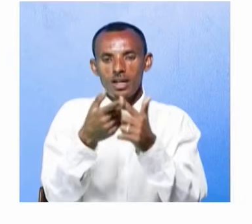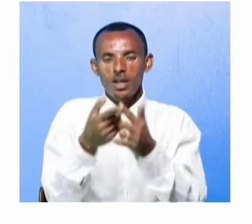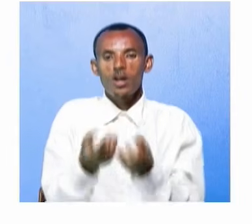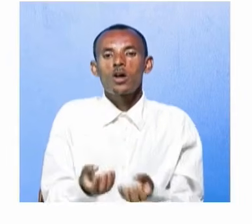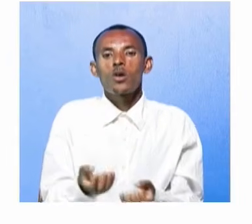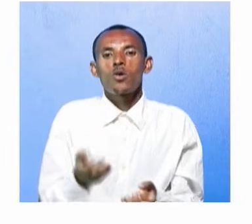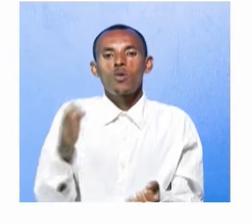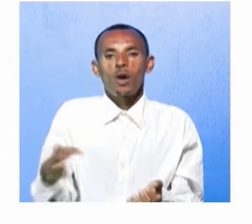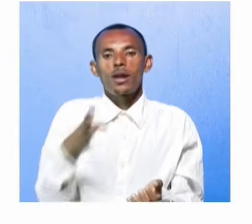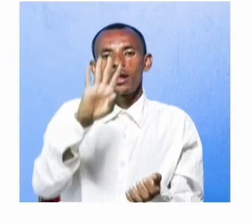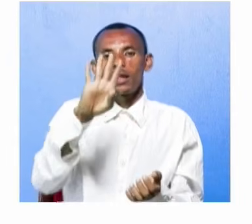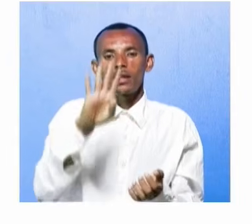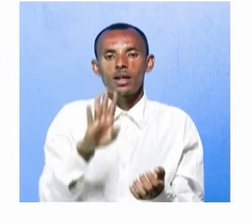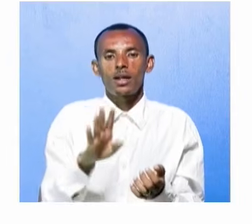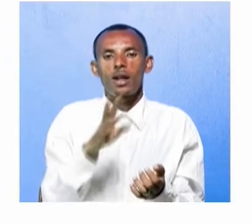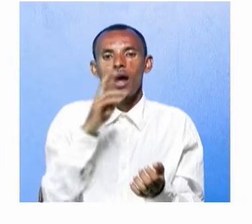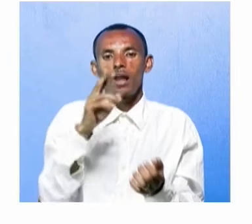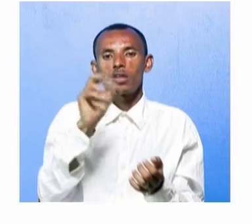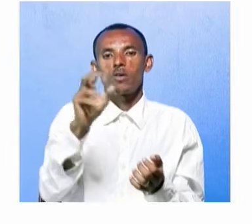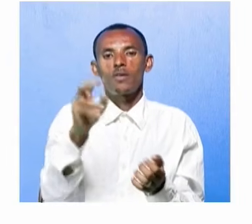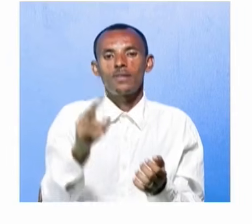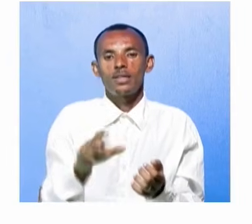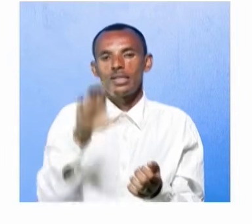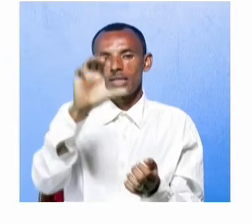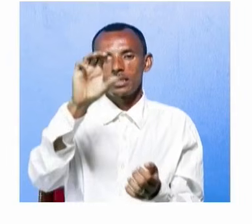are 12 centimeter,